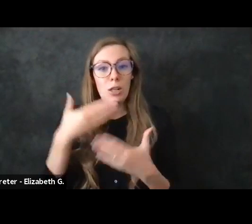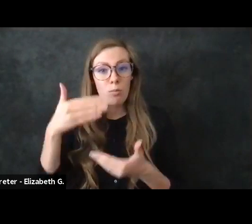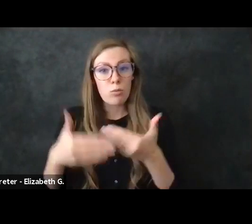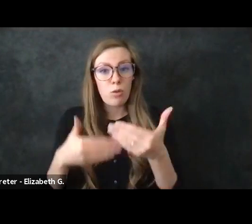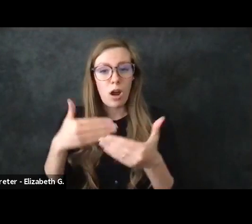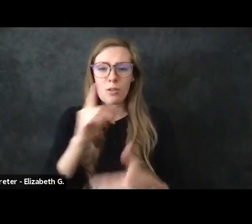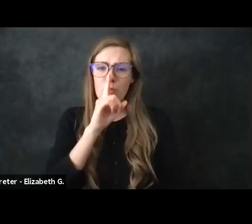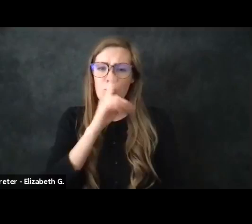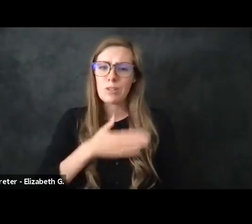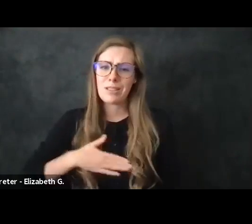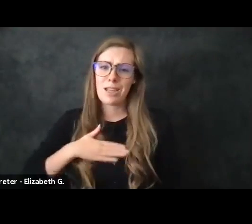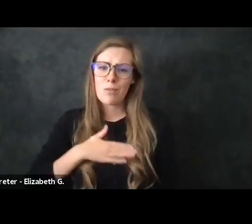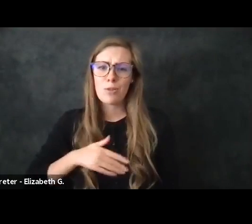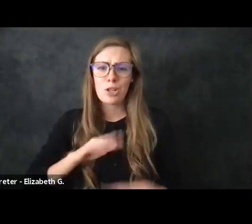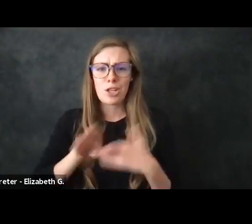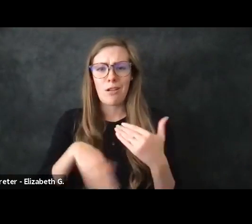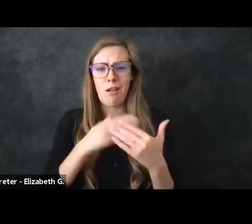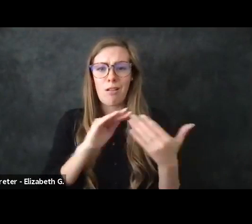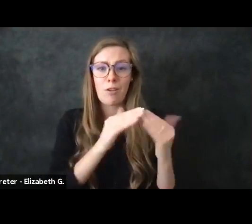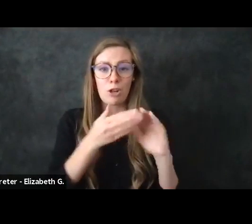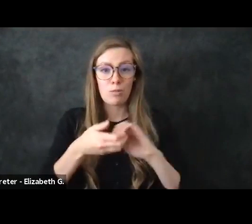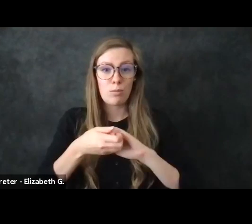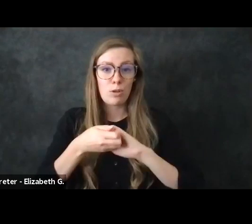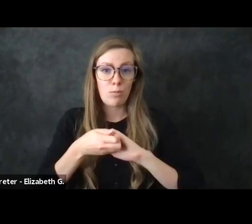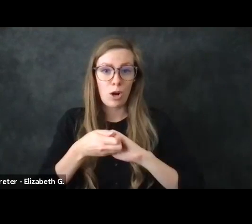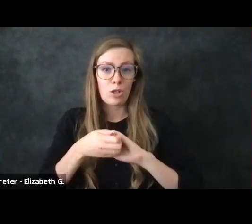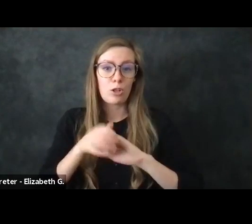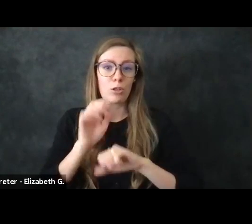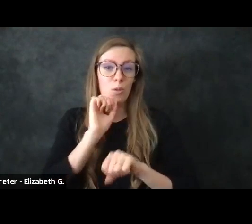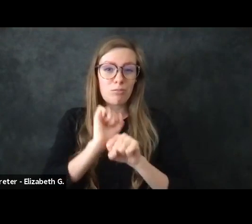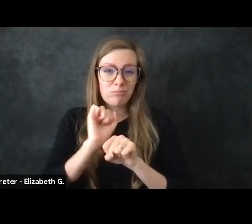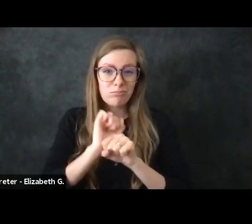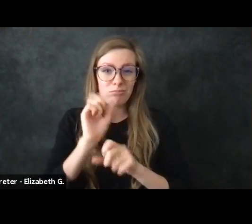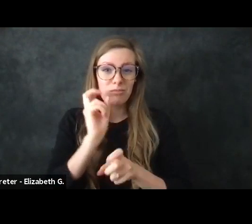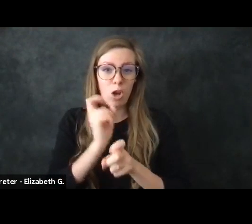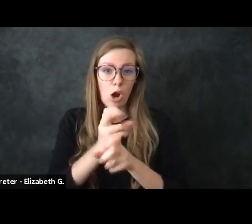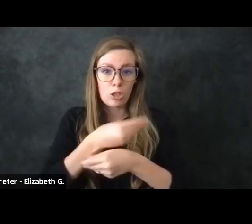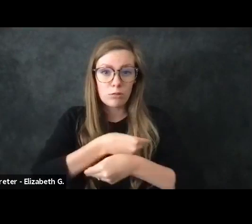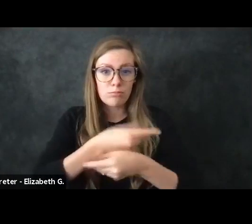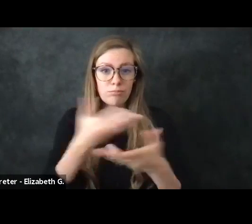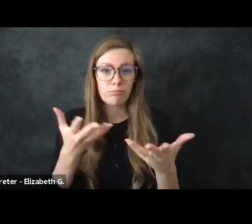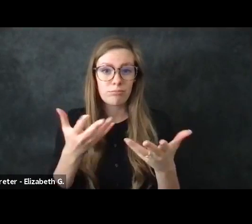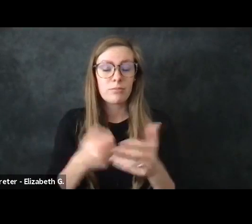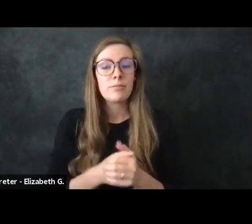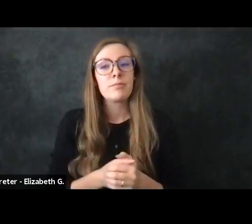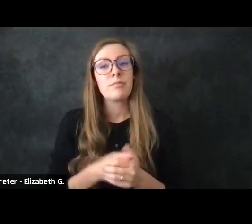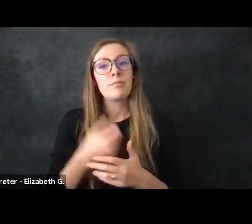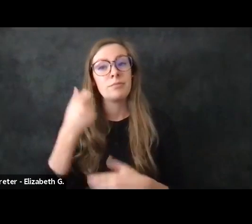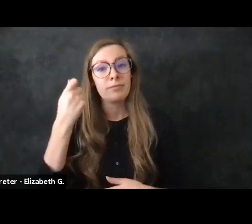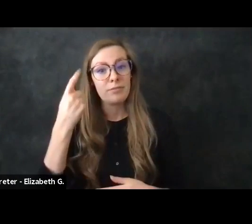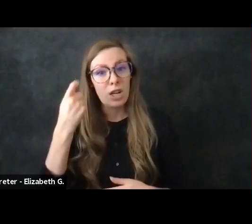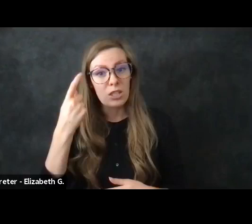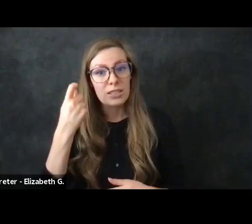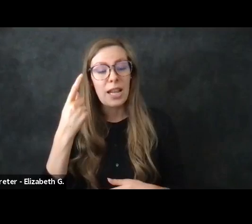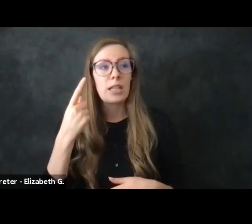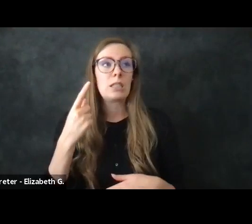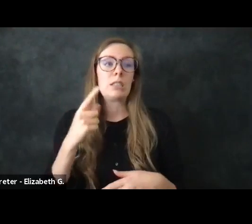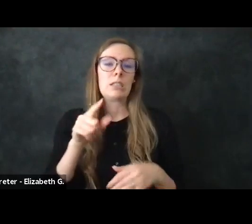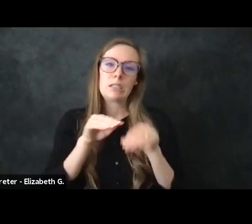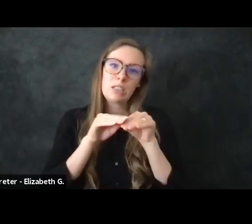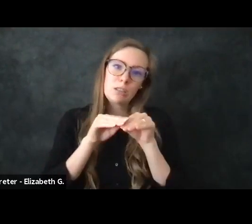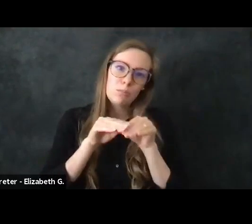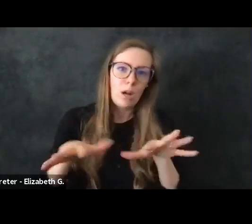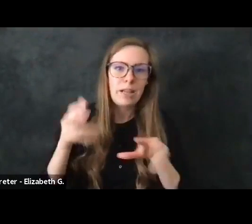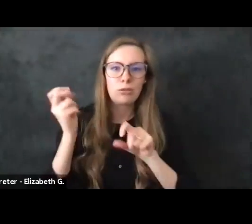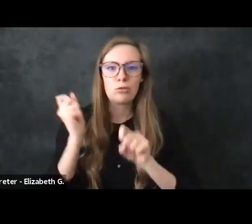really appreciate all of our community partners who are working very hard to get this done. However, given the spread of the aggressive Delta variant